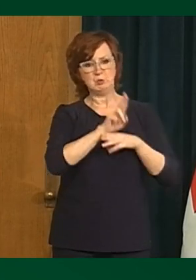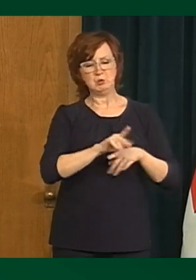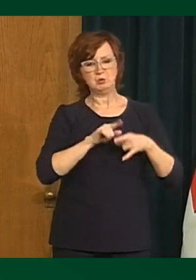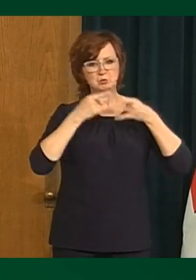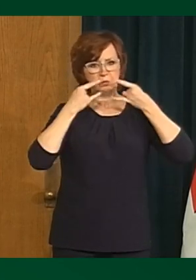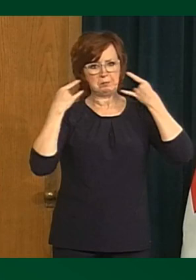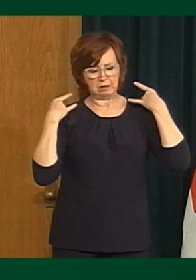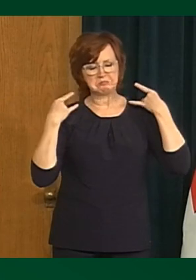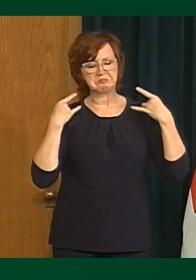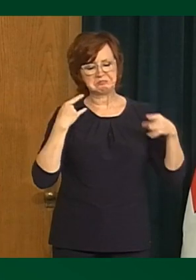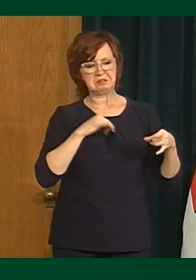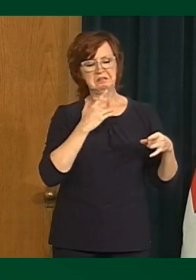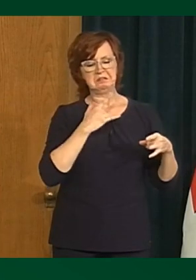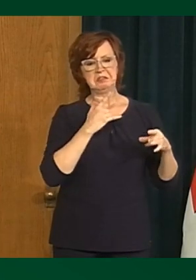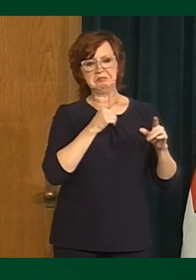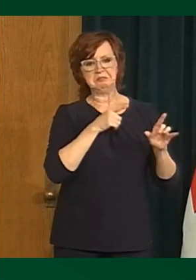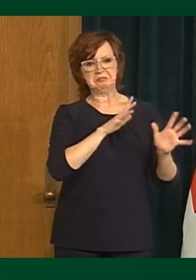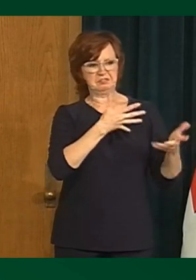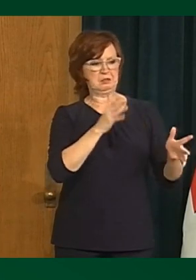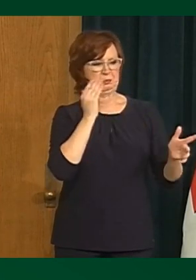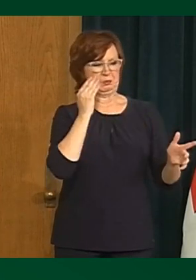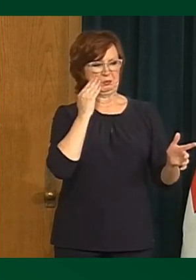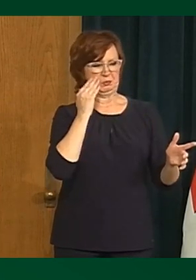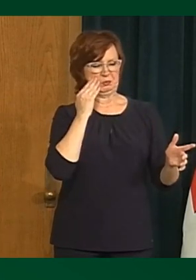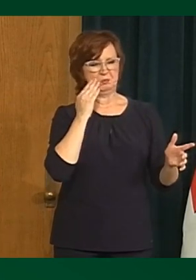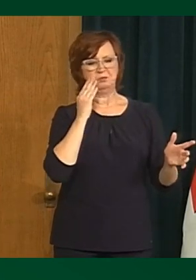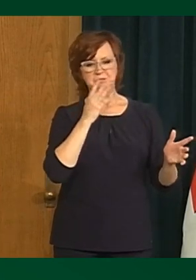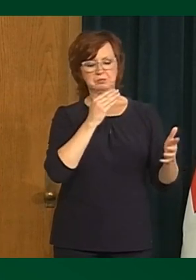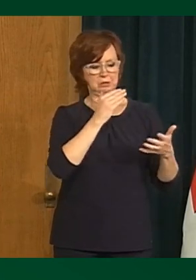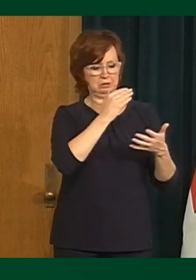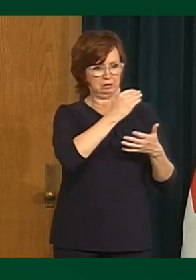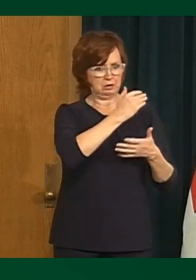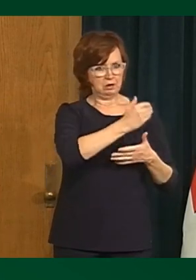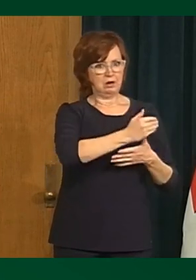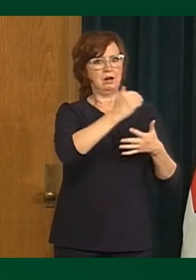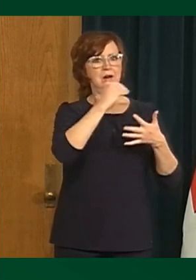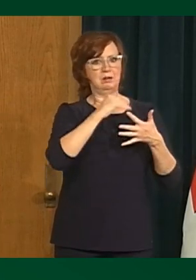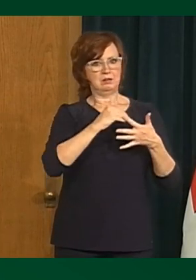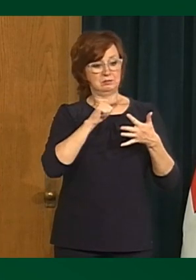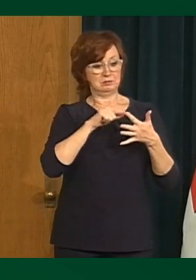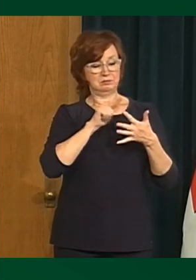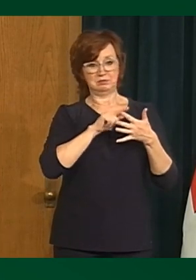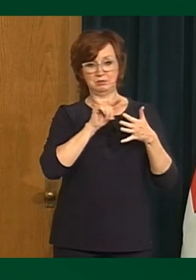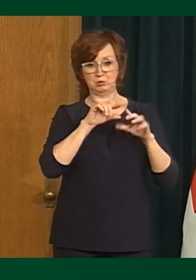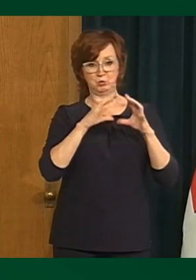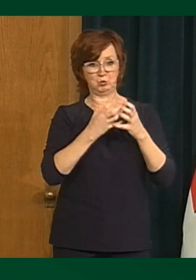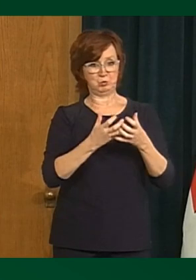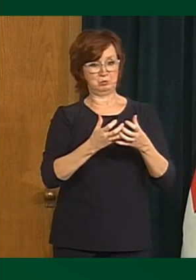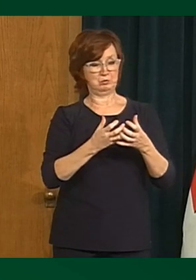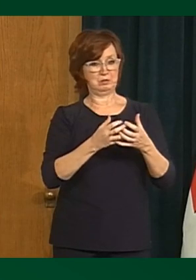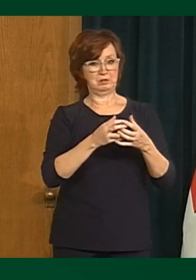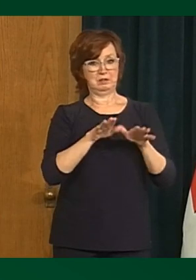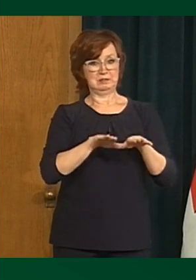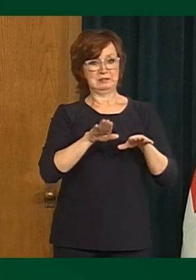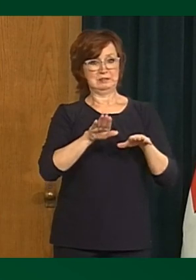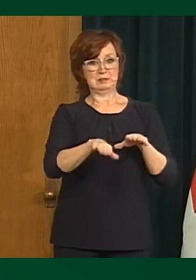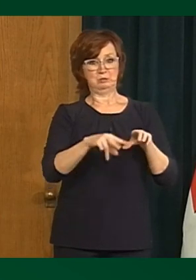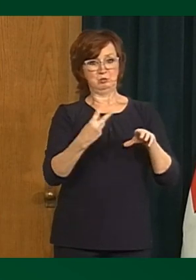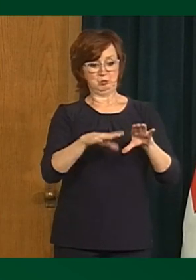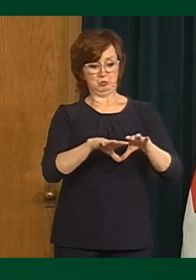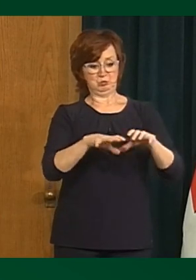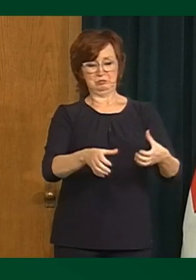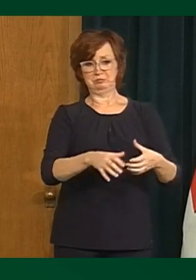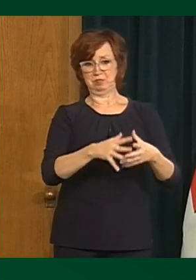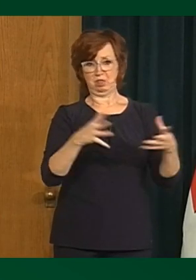lot of other personal services in phase two and then in future in phase three would have to learn from.